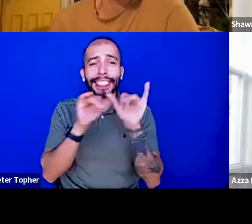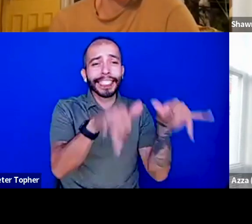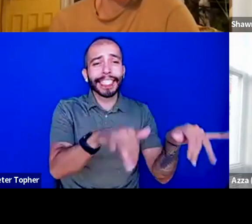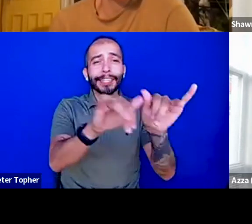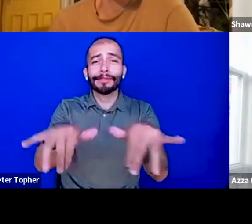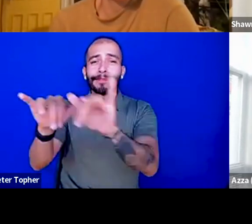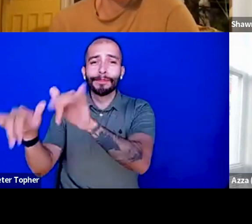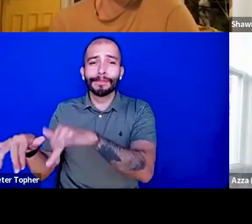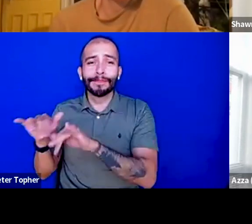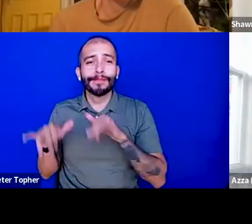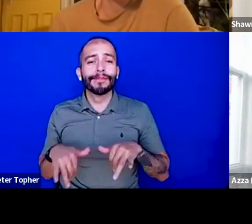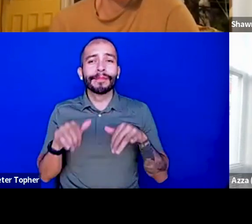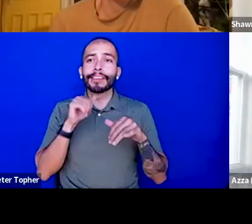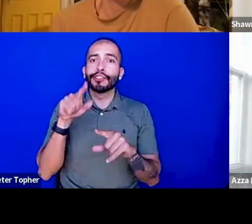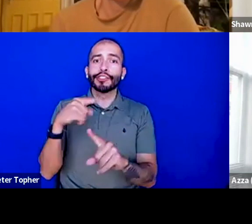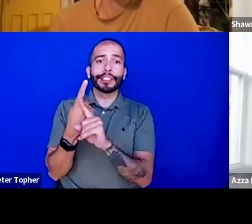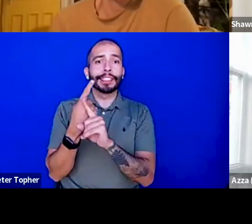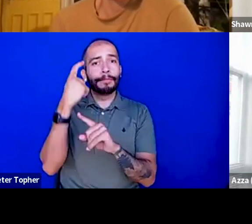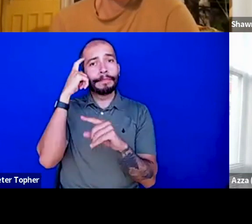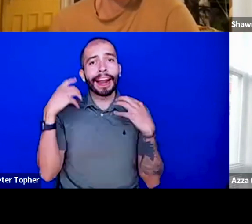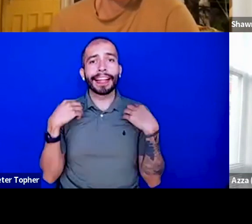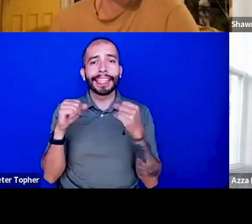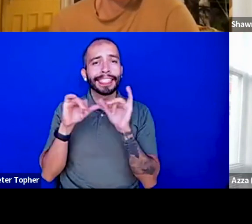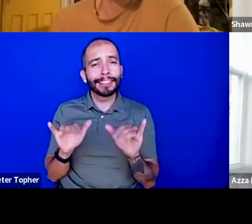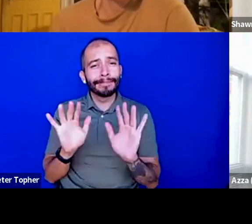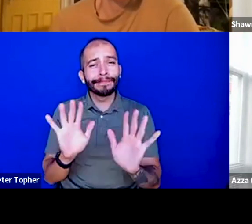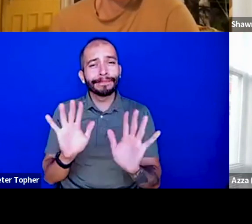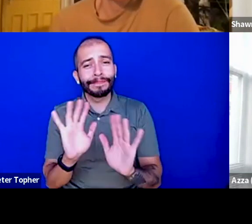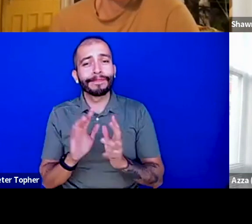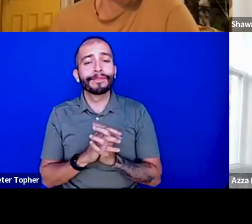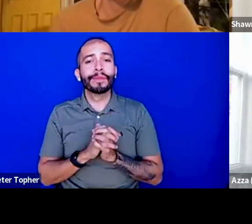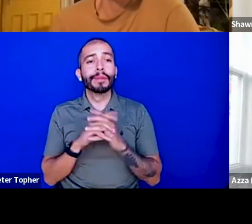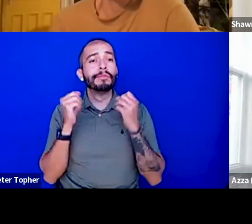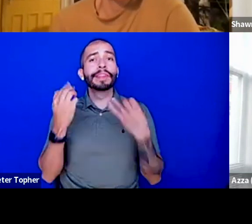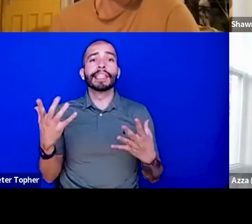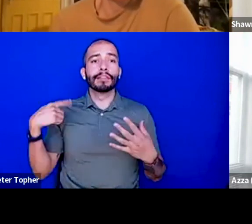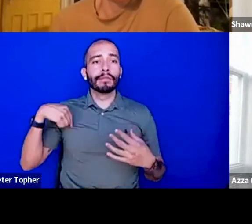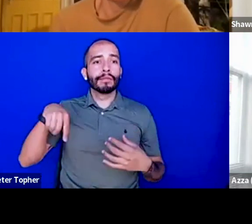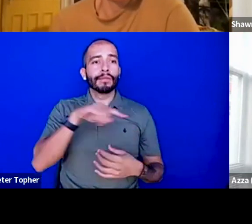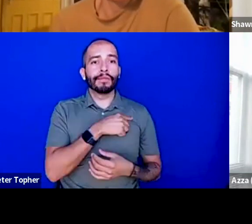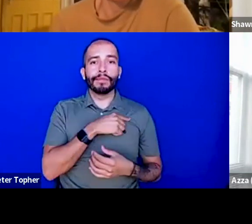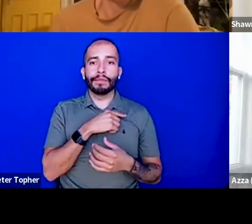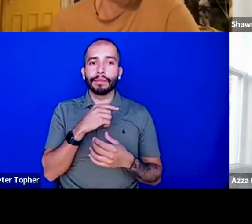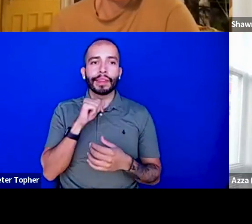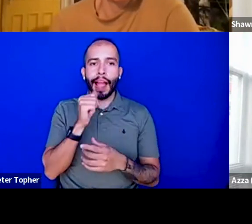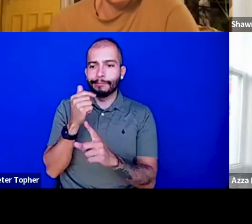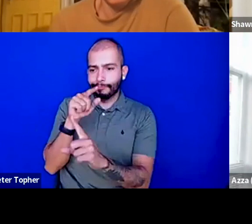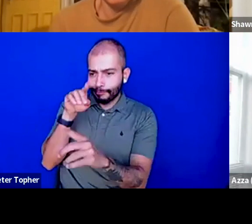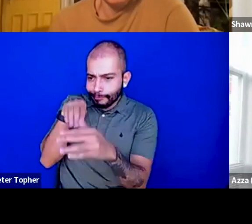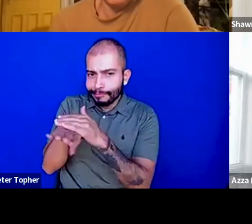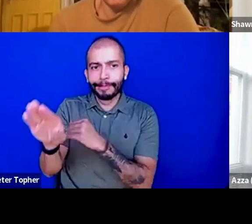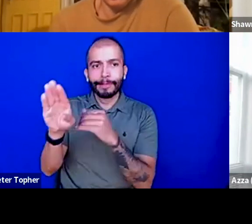that system without first being engaged in another system. So I sort of want us to think about the continuum of these kinds